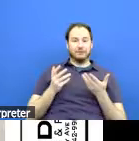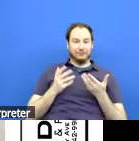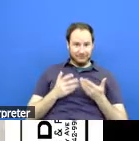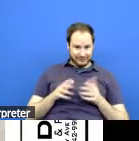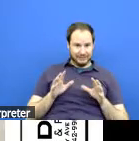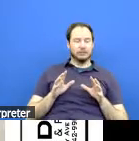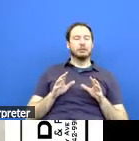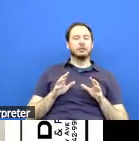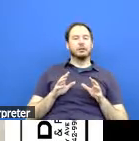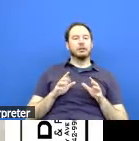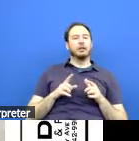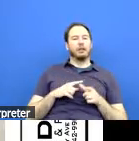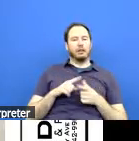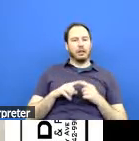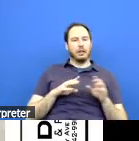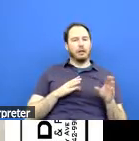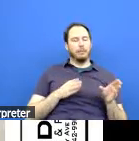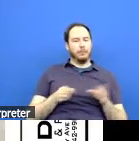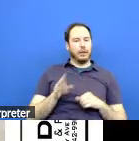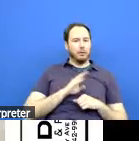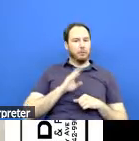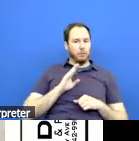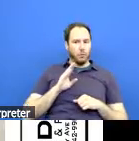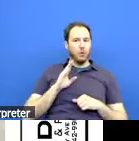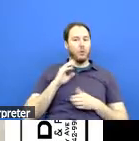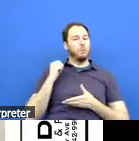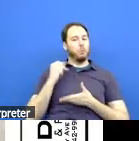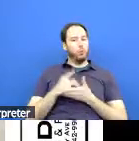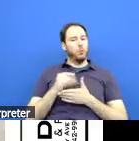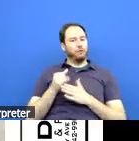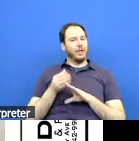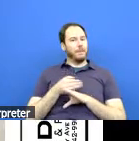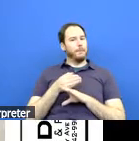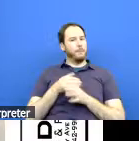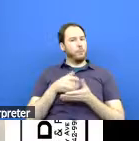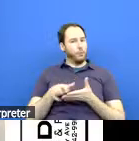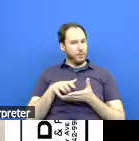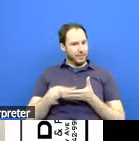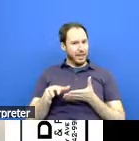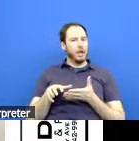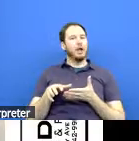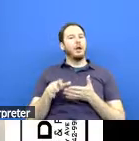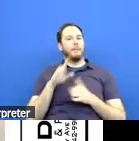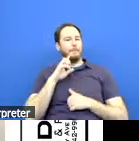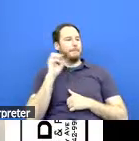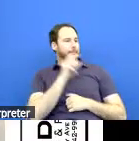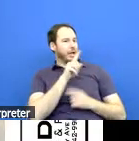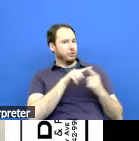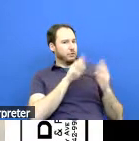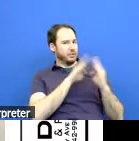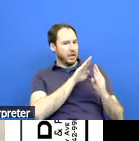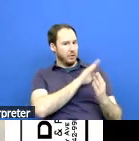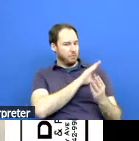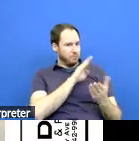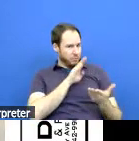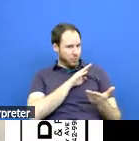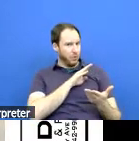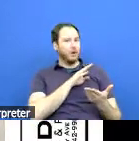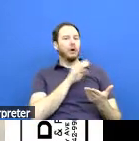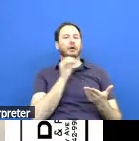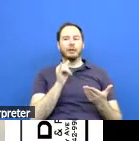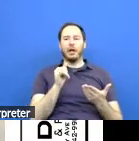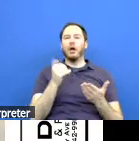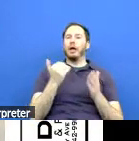done and the planning board approves the preliminary subdivision, goes back to the town board, now it's another